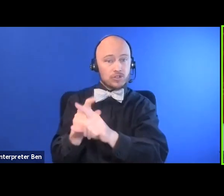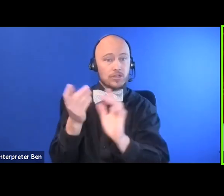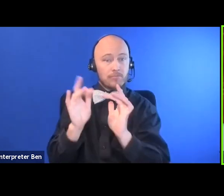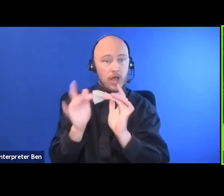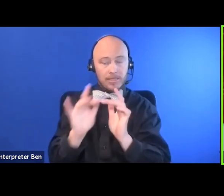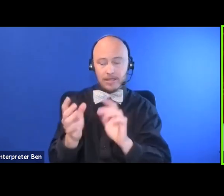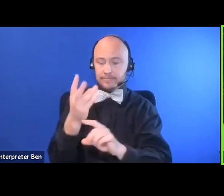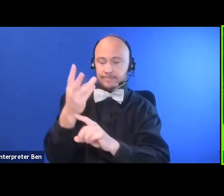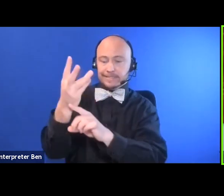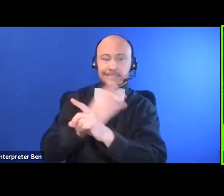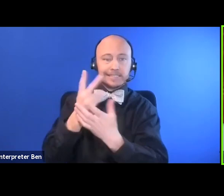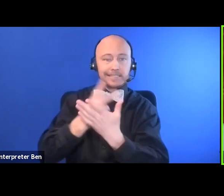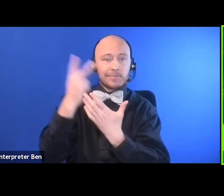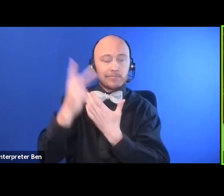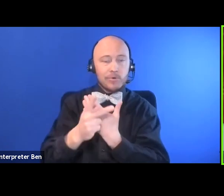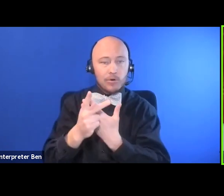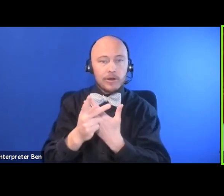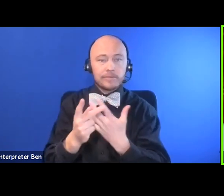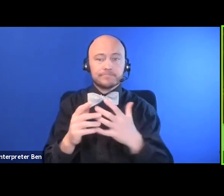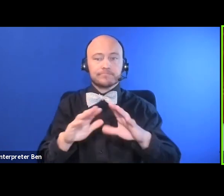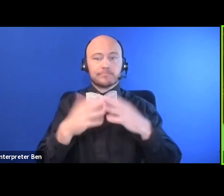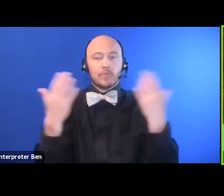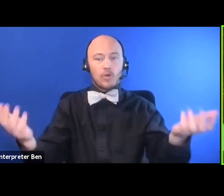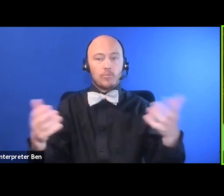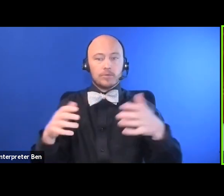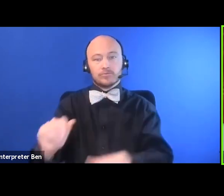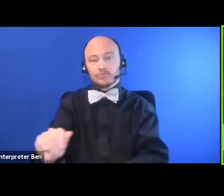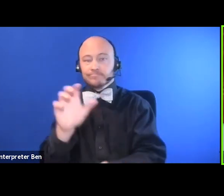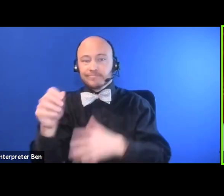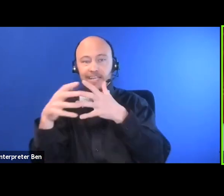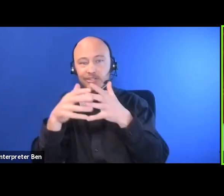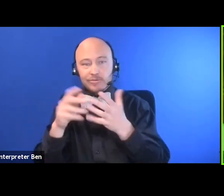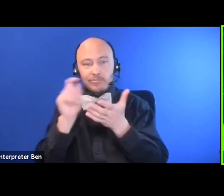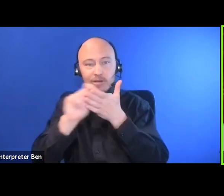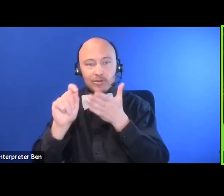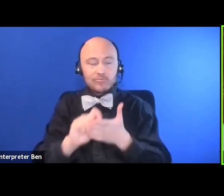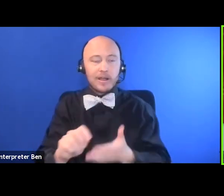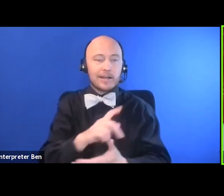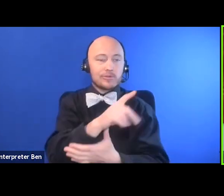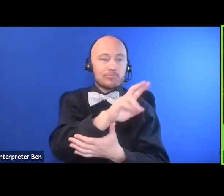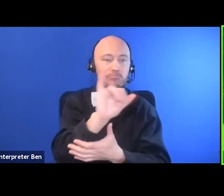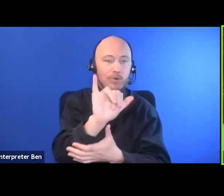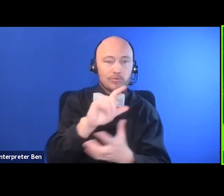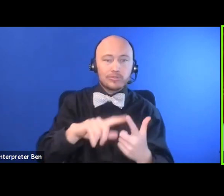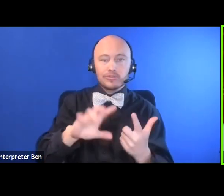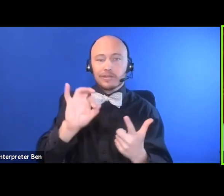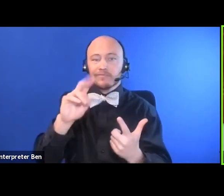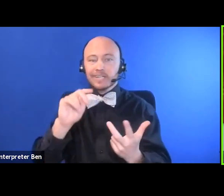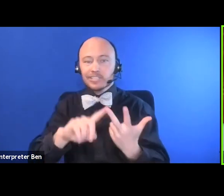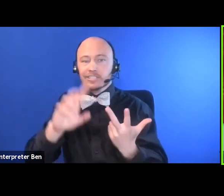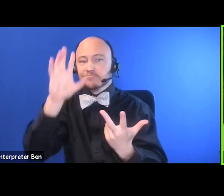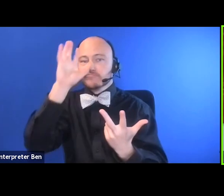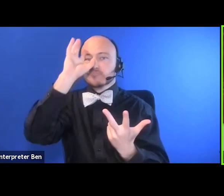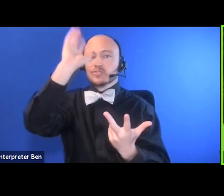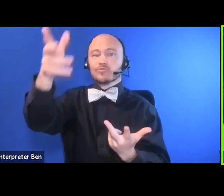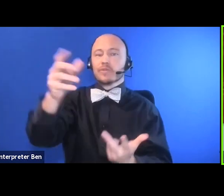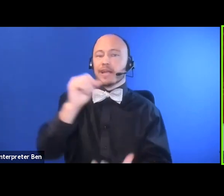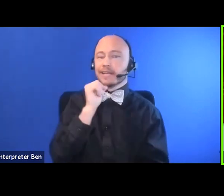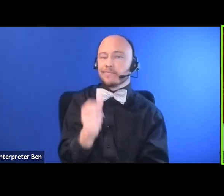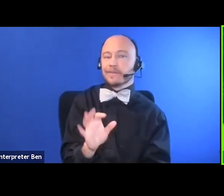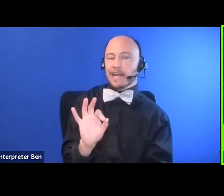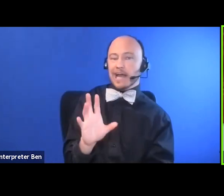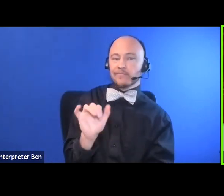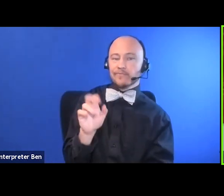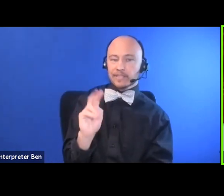six-month program open to emerging Asian American writers in poetry, fiction, and creative nonfiction. And we are currently running